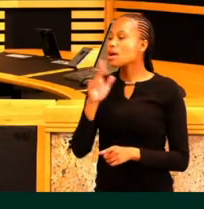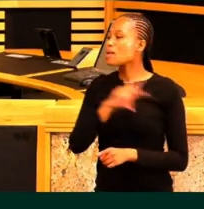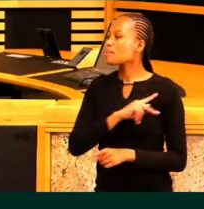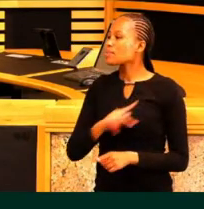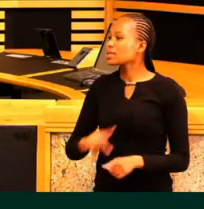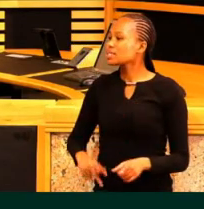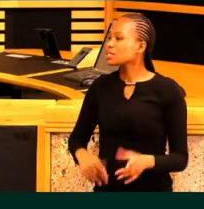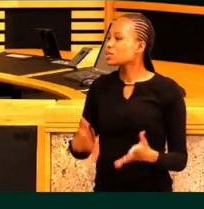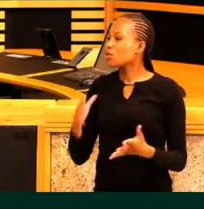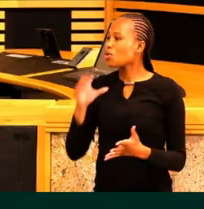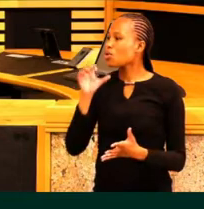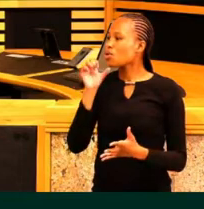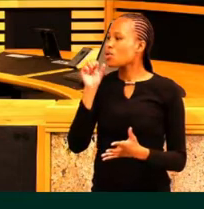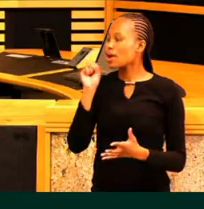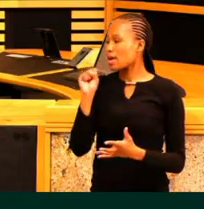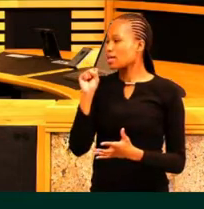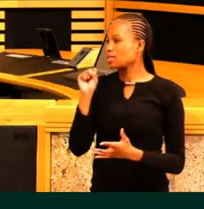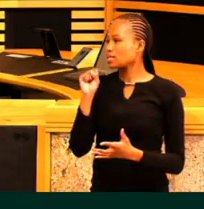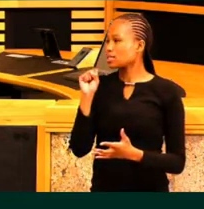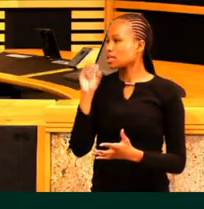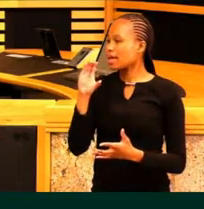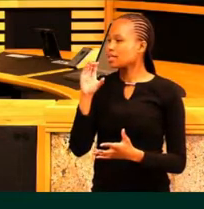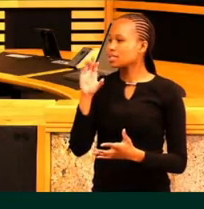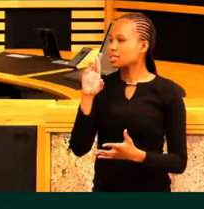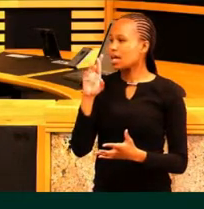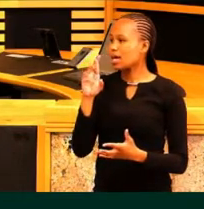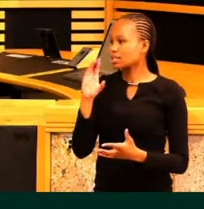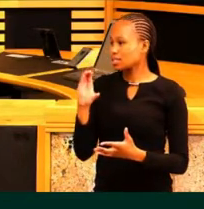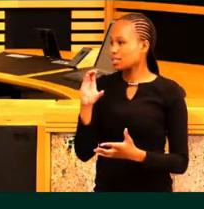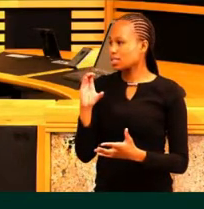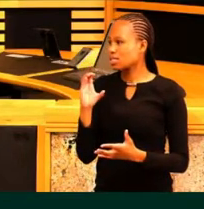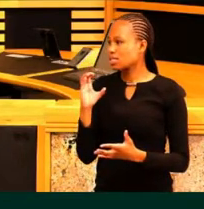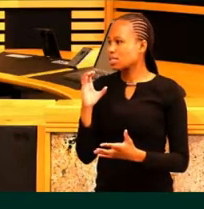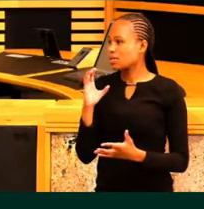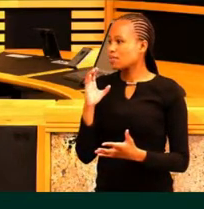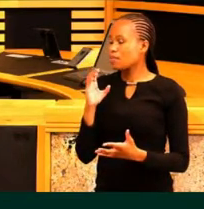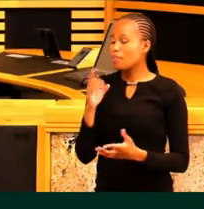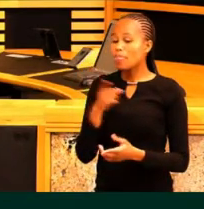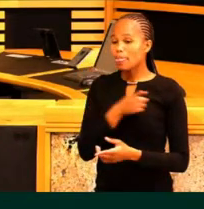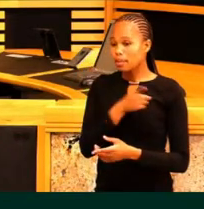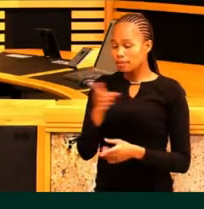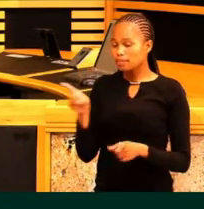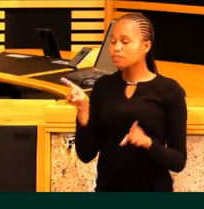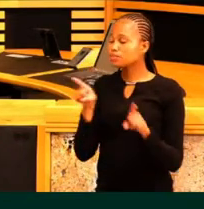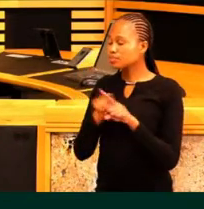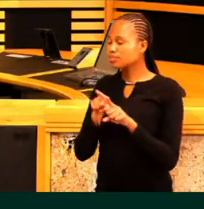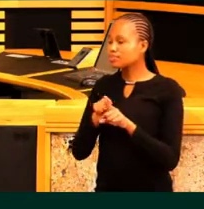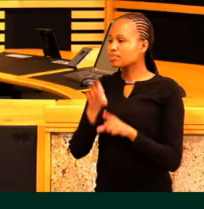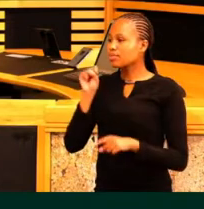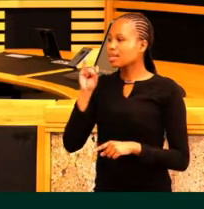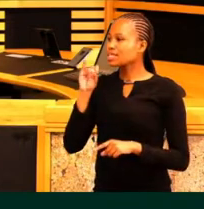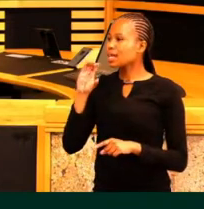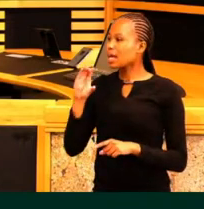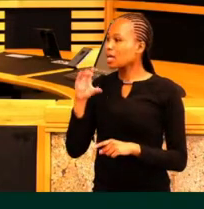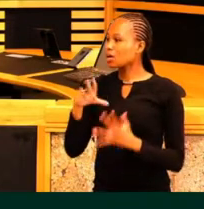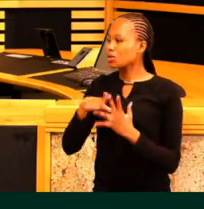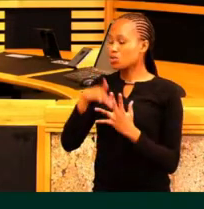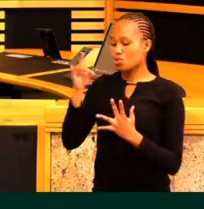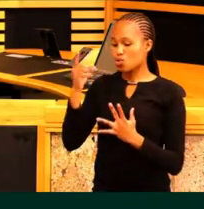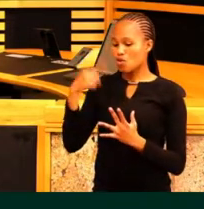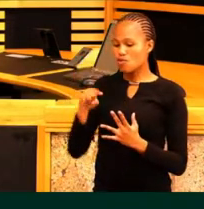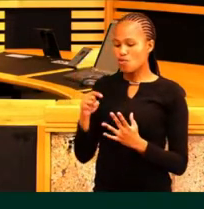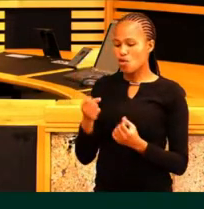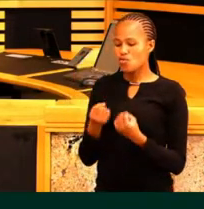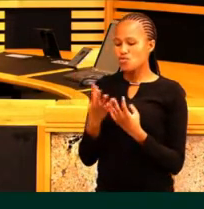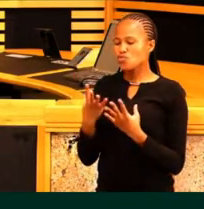less than 12 months so you must Implement everything like that none is a certain period